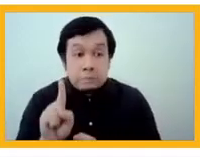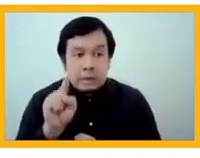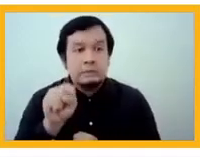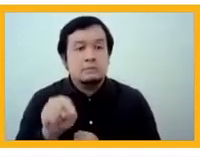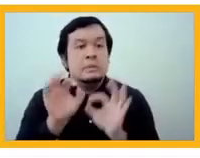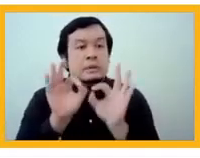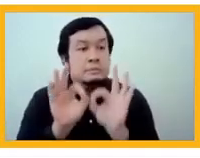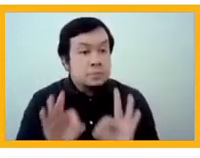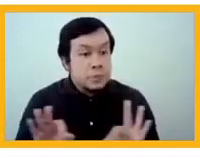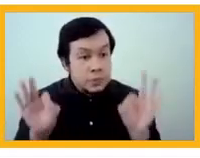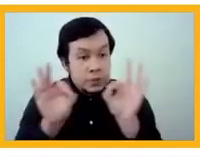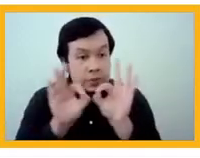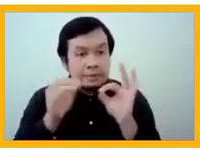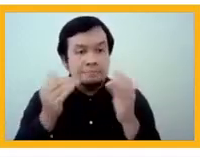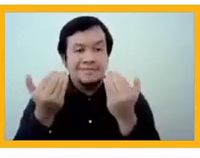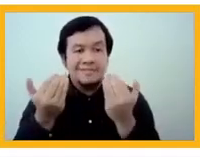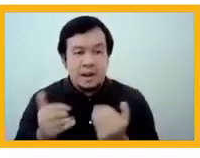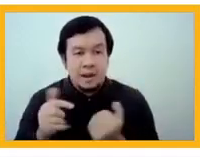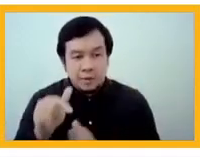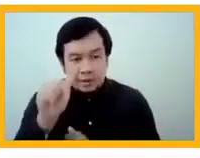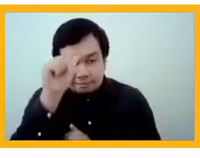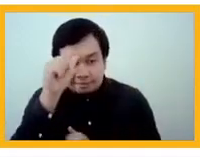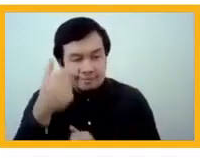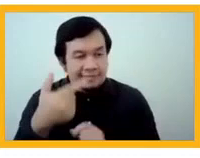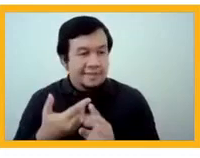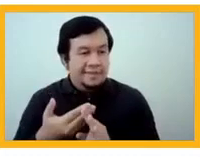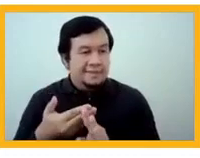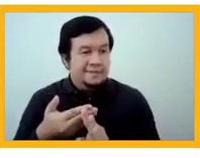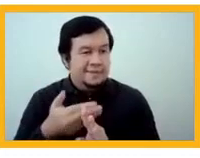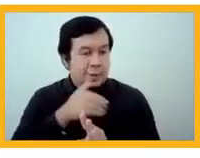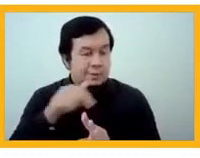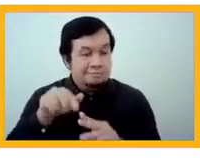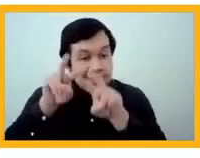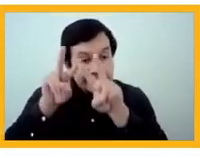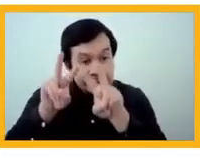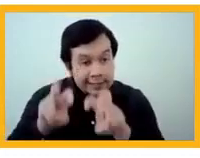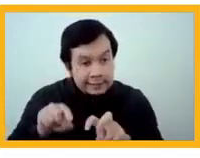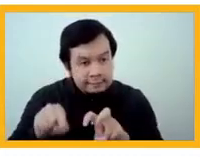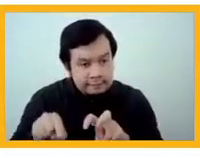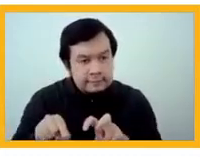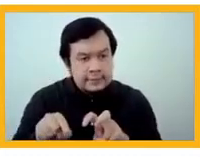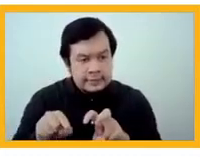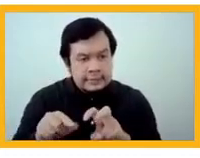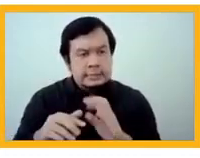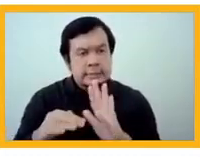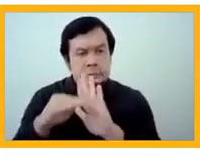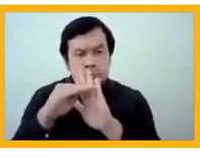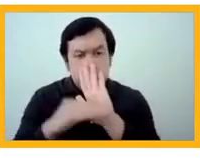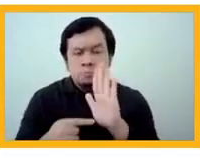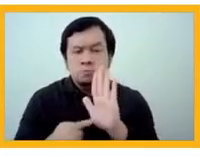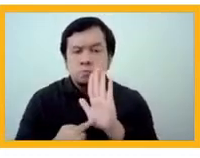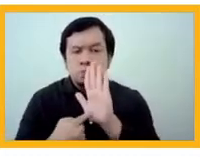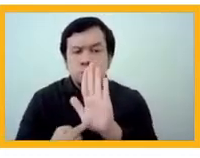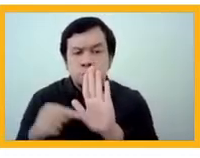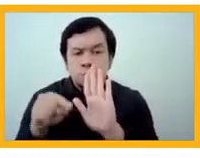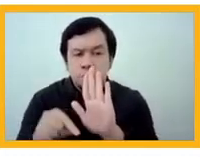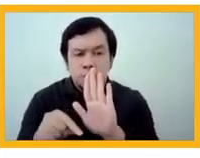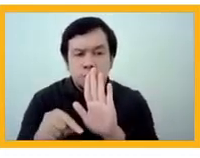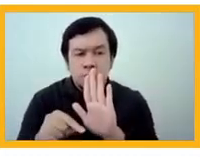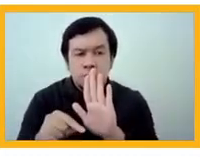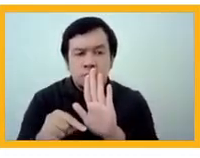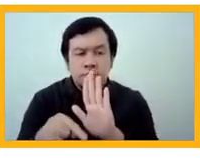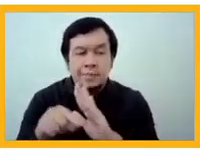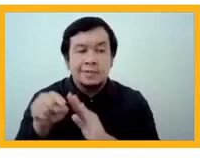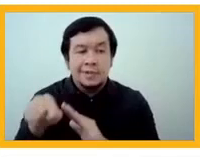are from the paper, is the staggering gap between where students' learning levels are and where the curricular standards